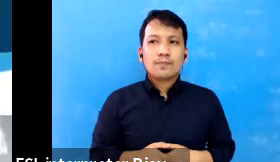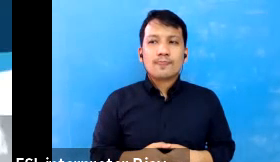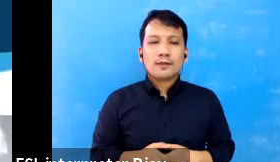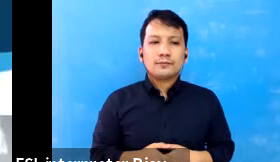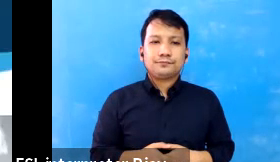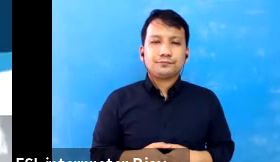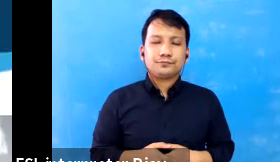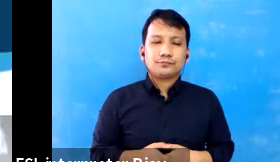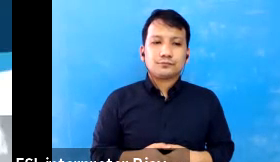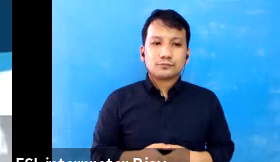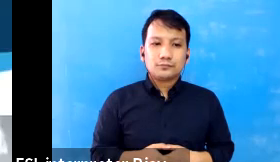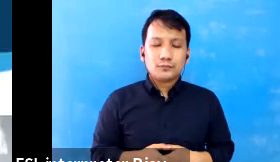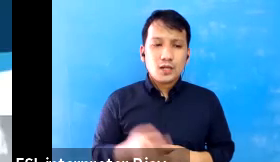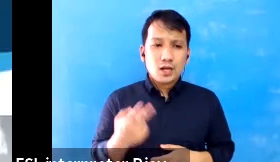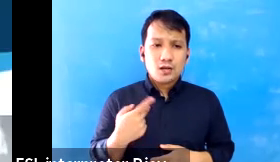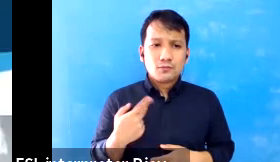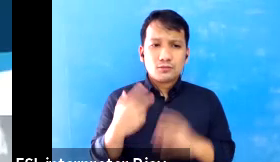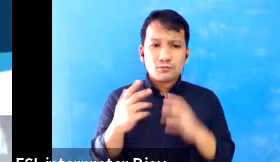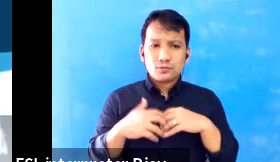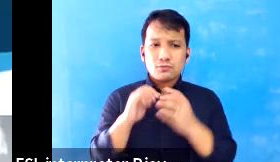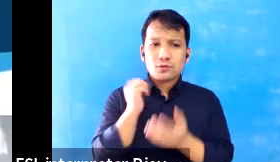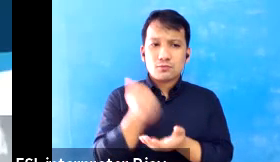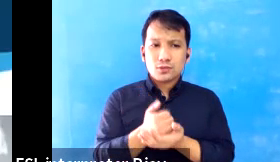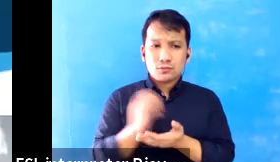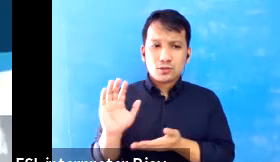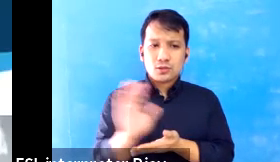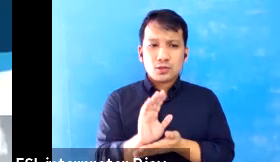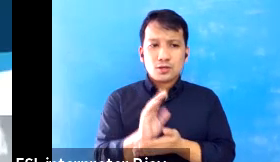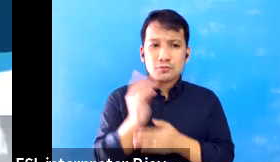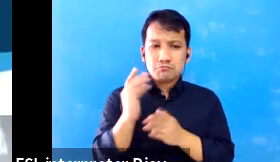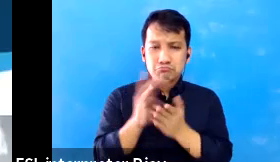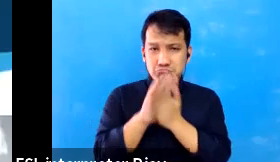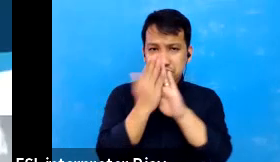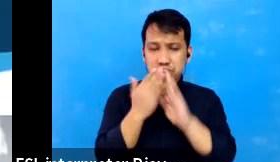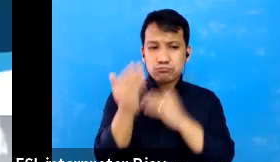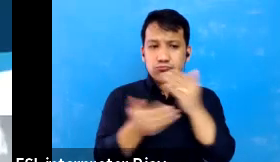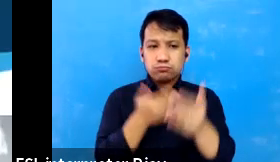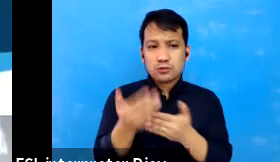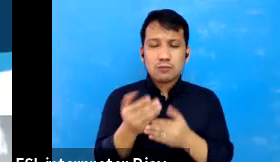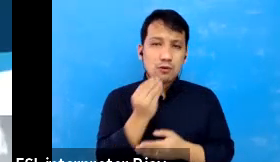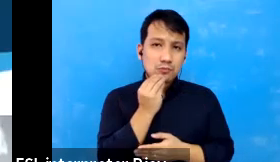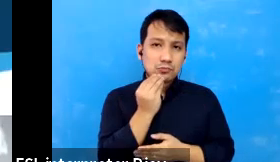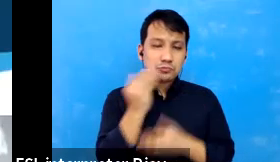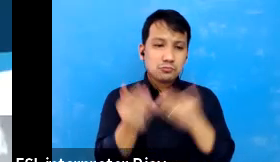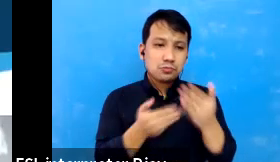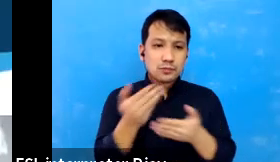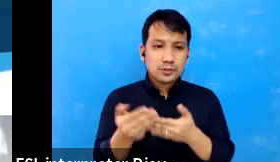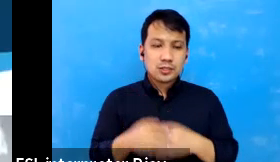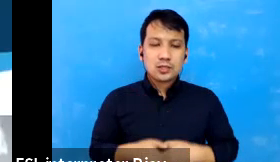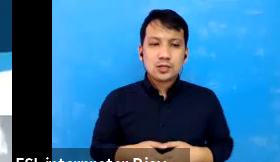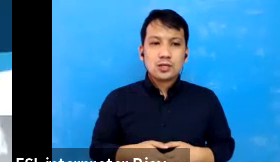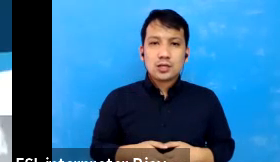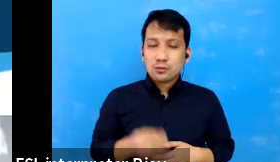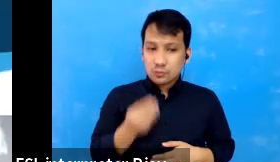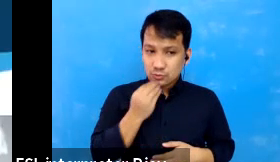Then nagkaroon kami ng establishment of Fish Processing Center and Food Processing o